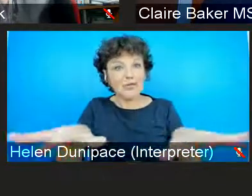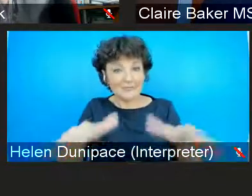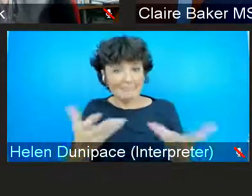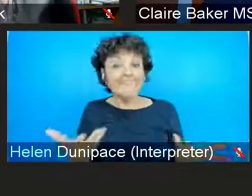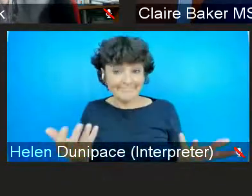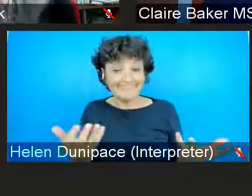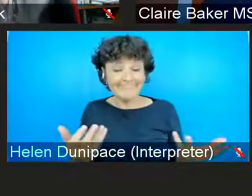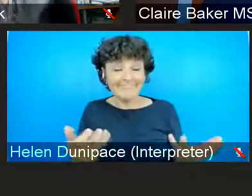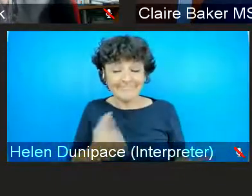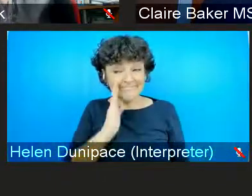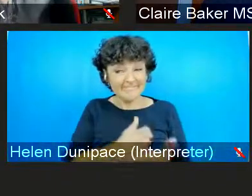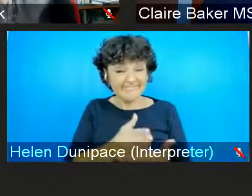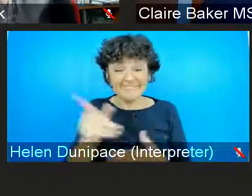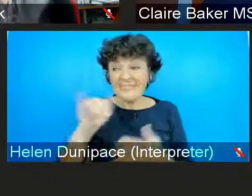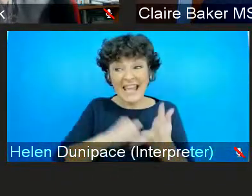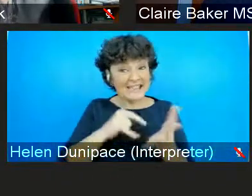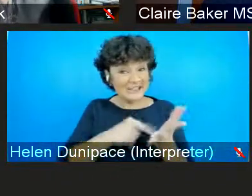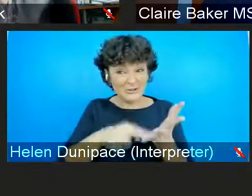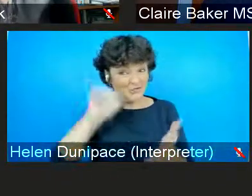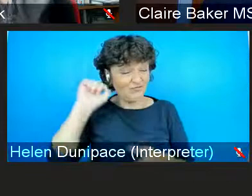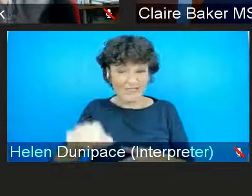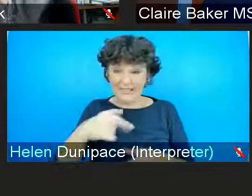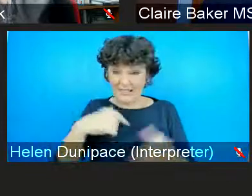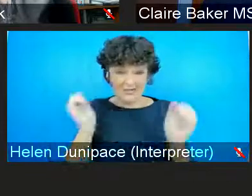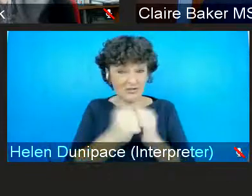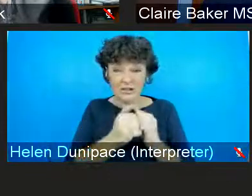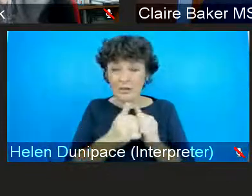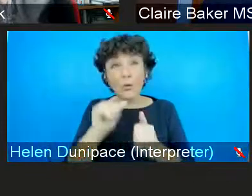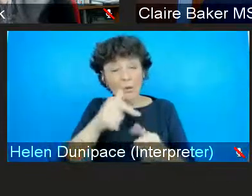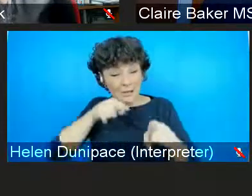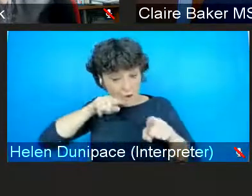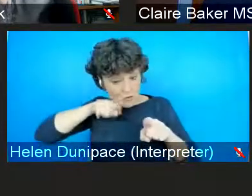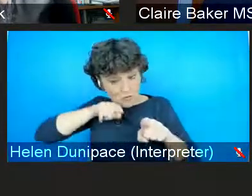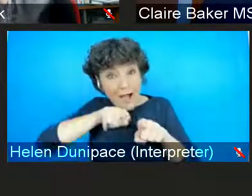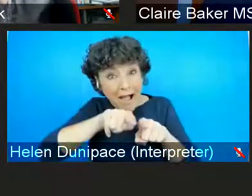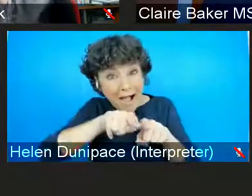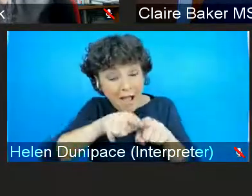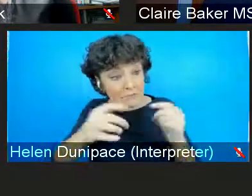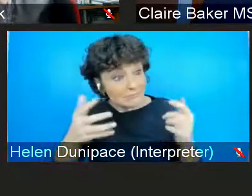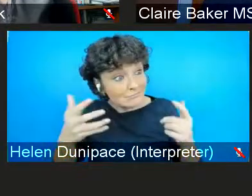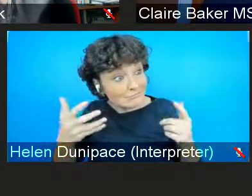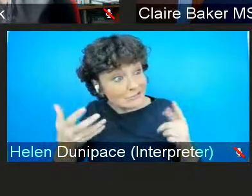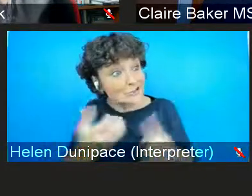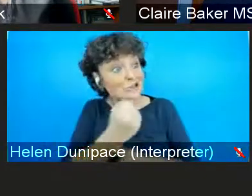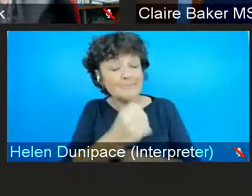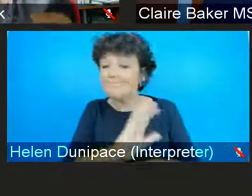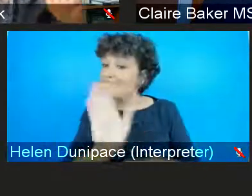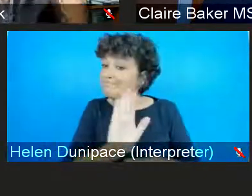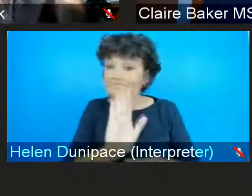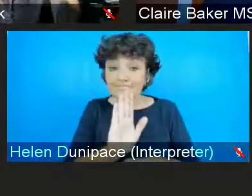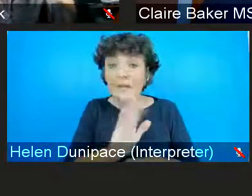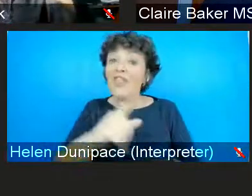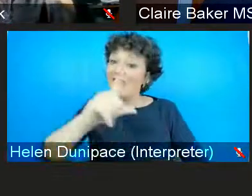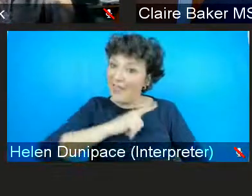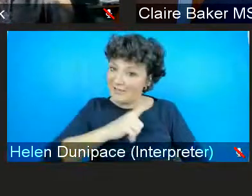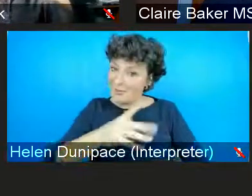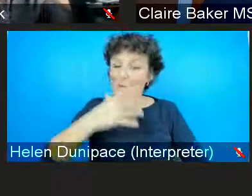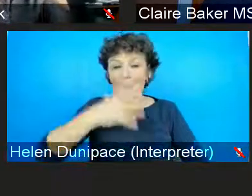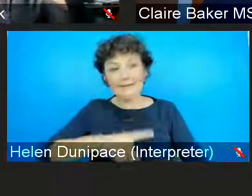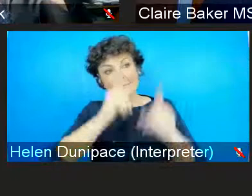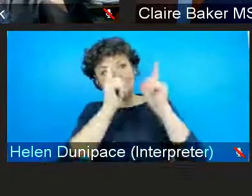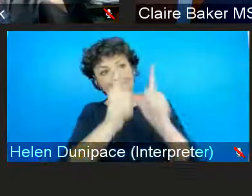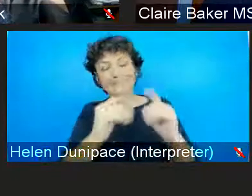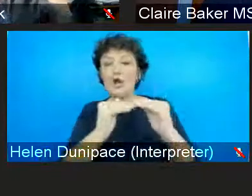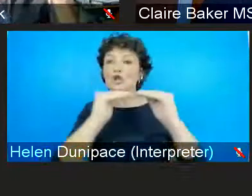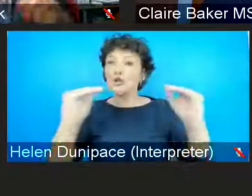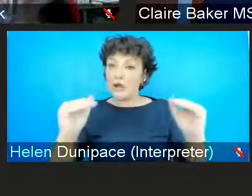We are not on track at the moment. And that's why we need a Just Transition Minister, which we have now, and a Just Transition Commission